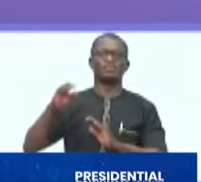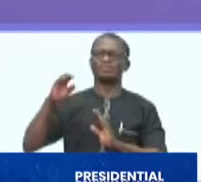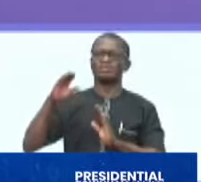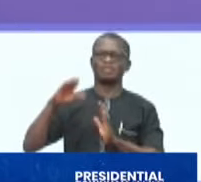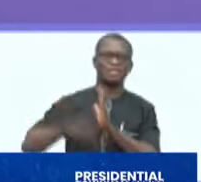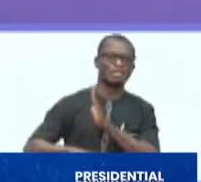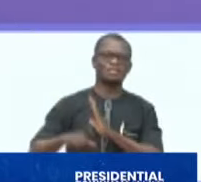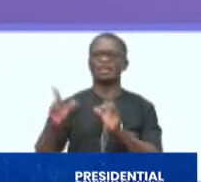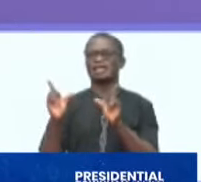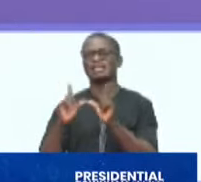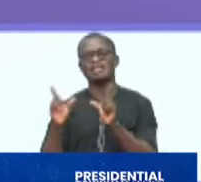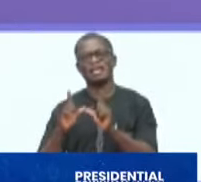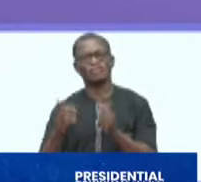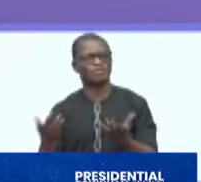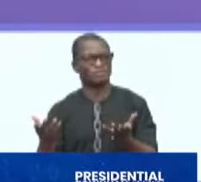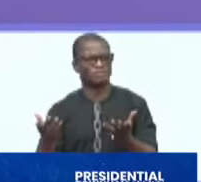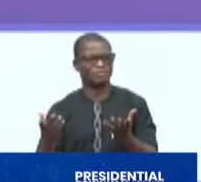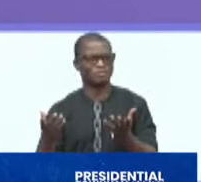level,